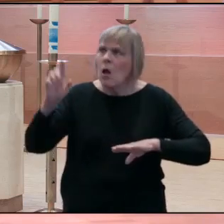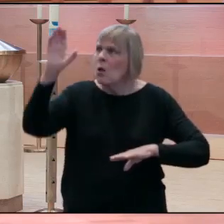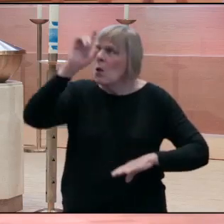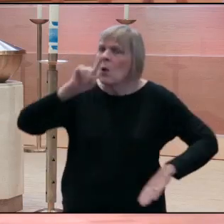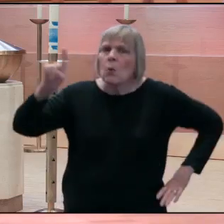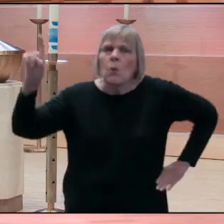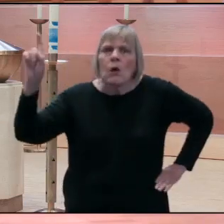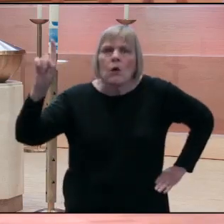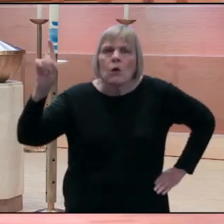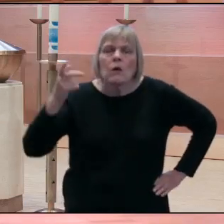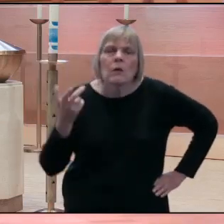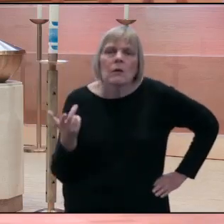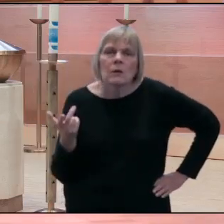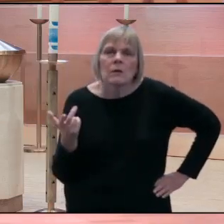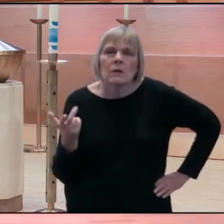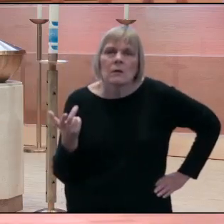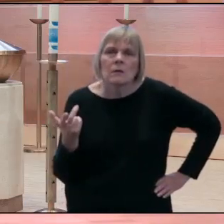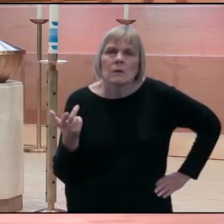to?